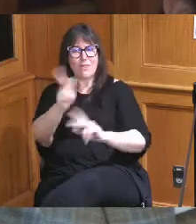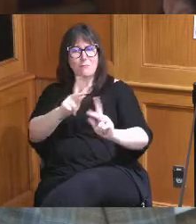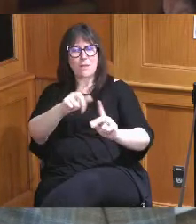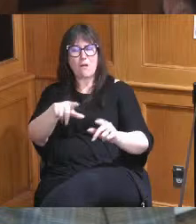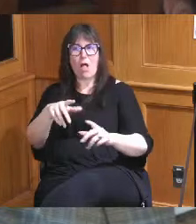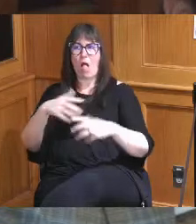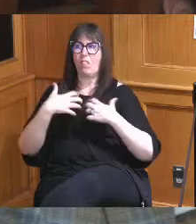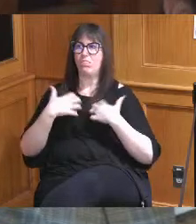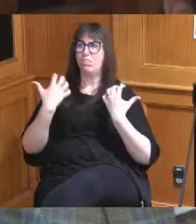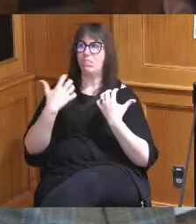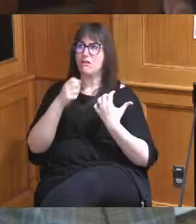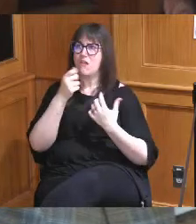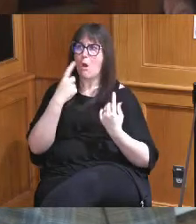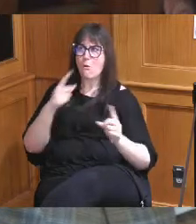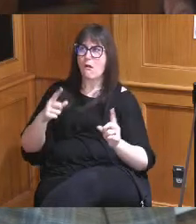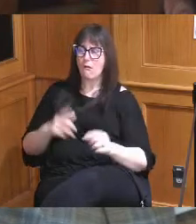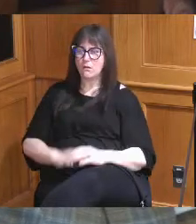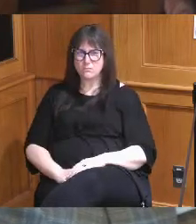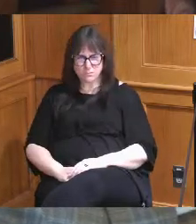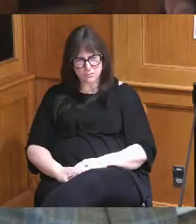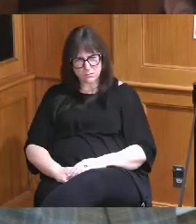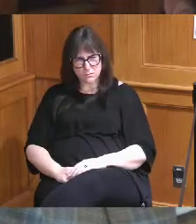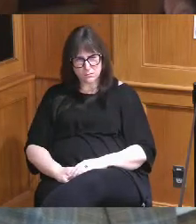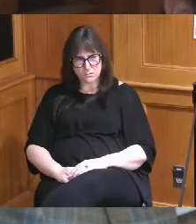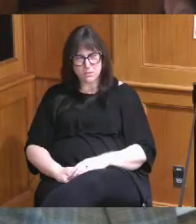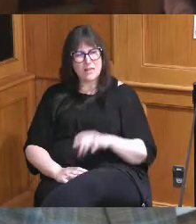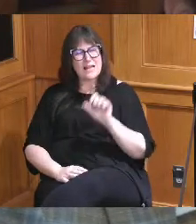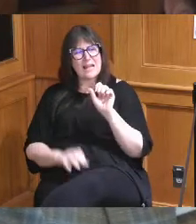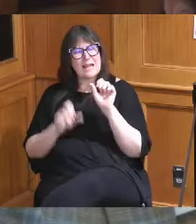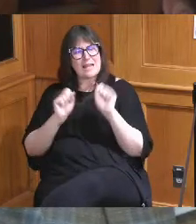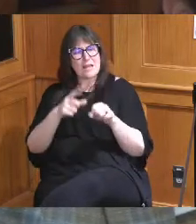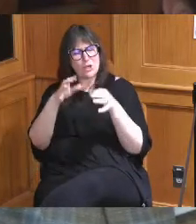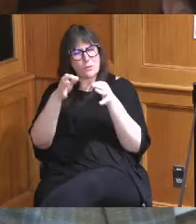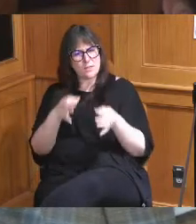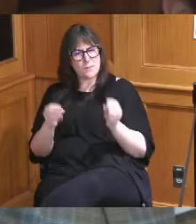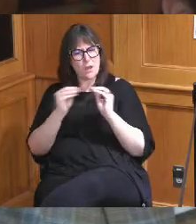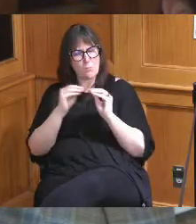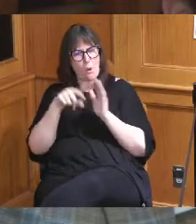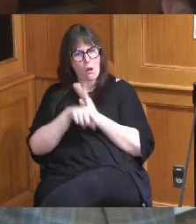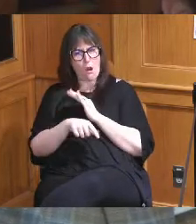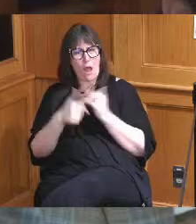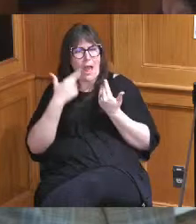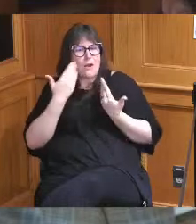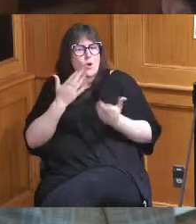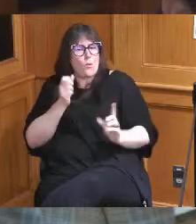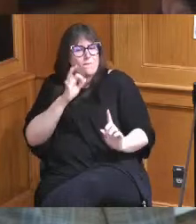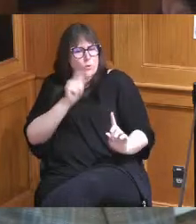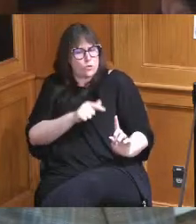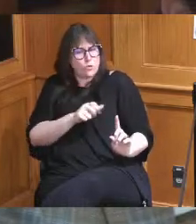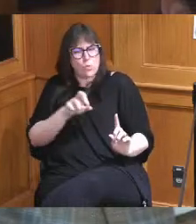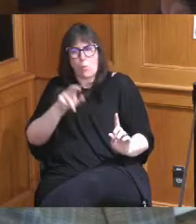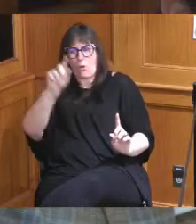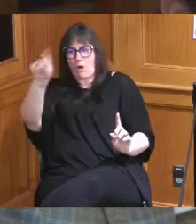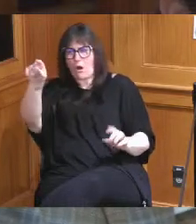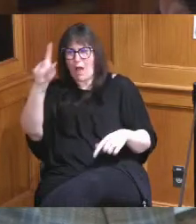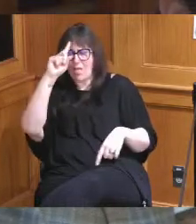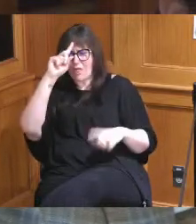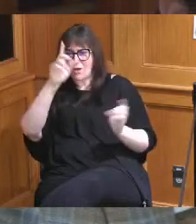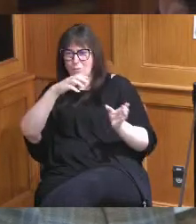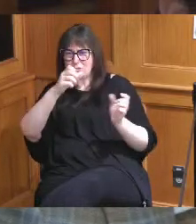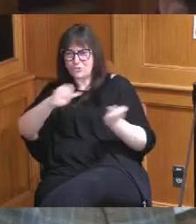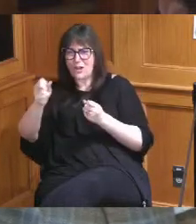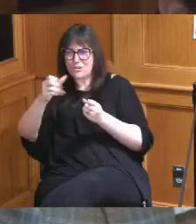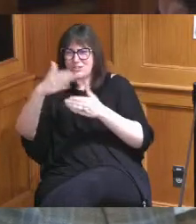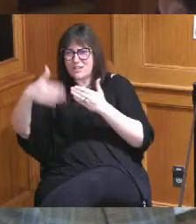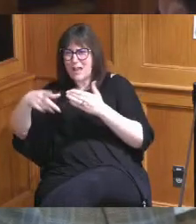not working. So can you maybe talk about that? Because I didn't know it was you guys. I thought it was the strategies to end